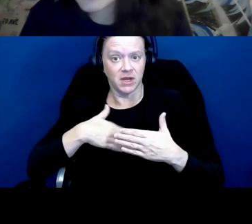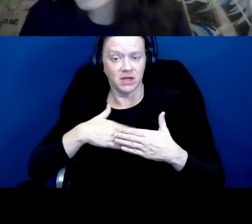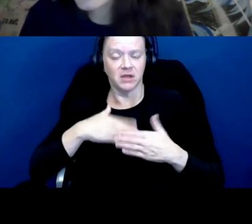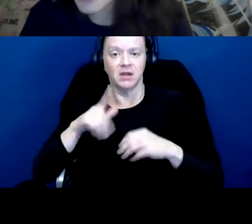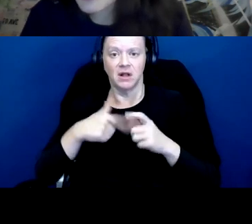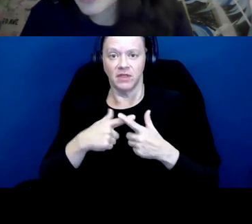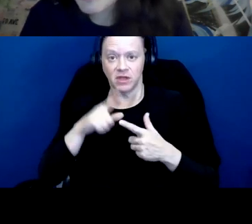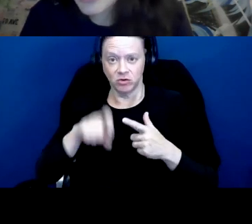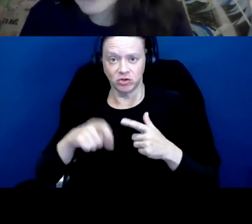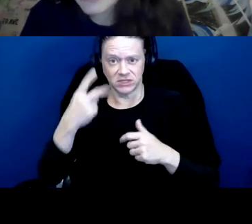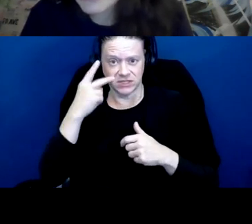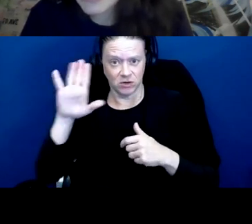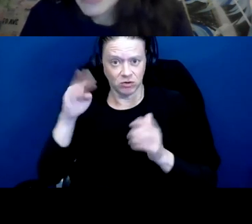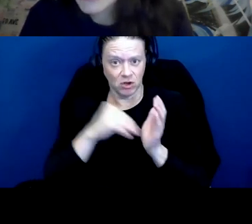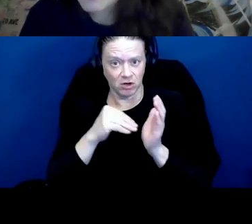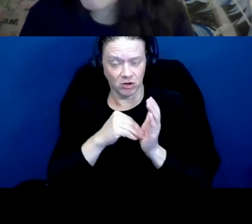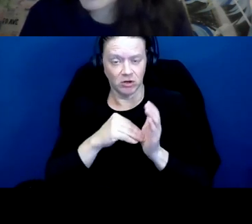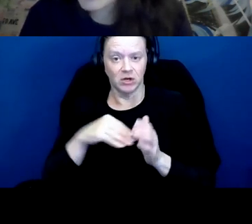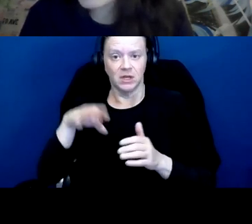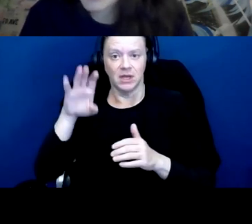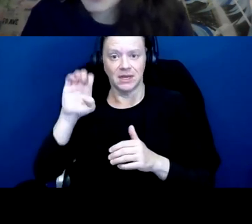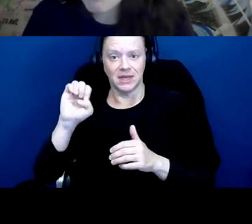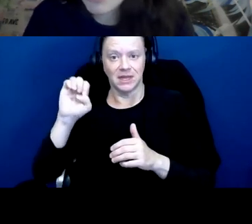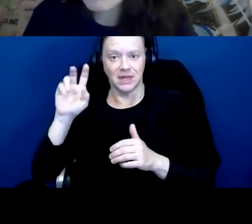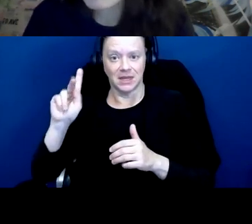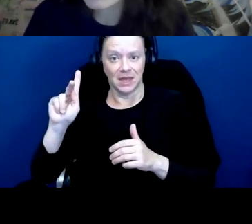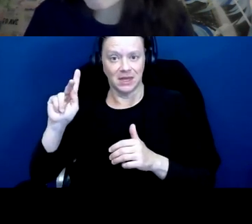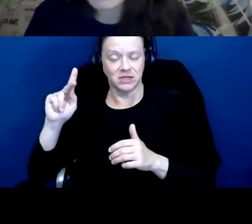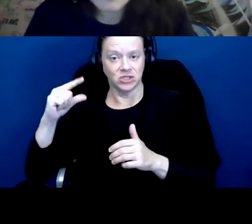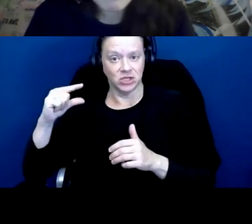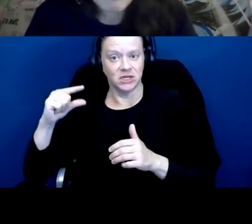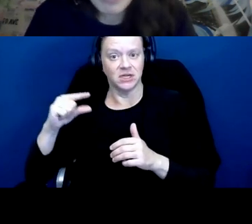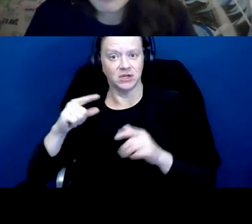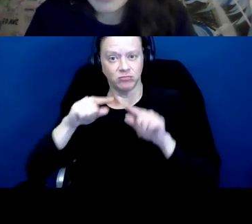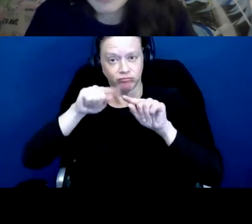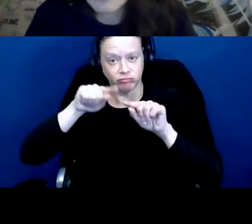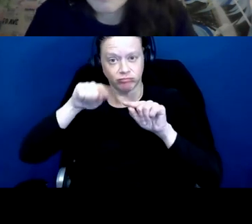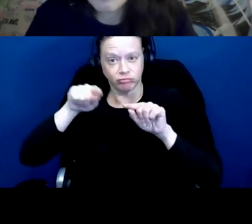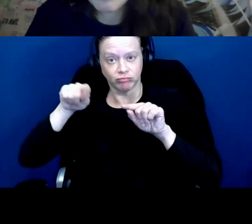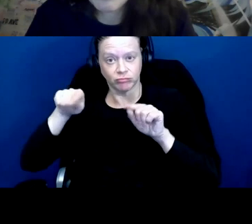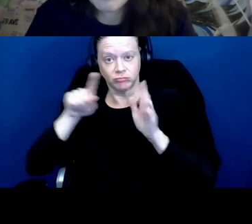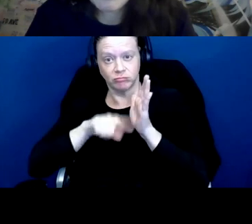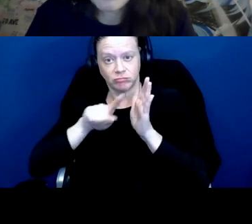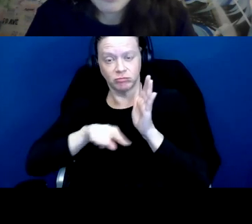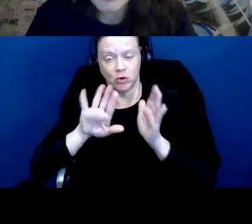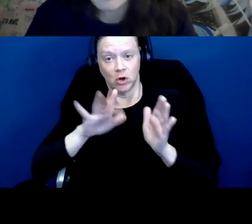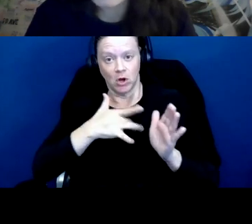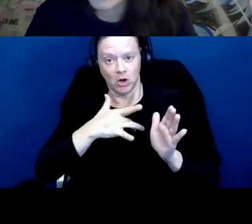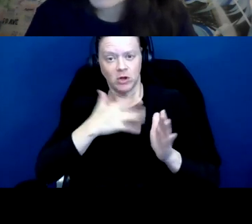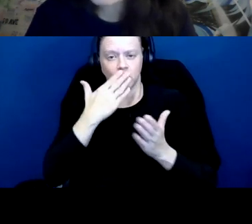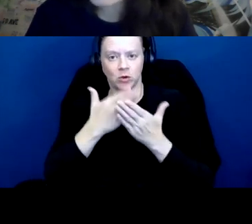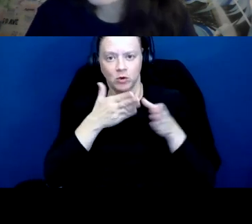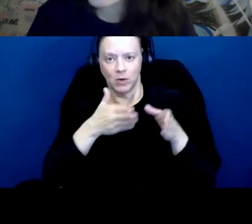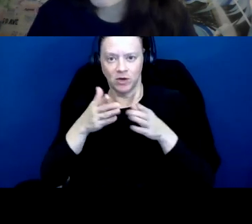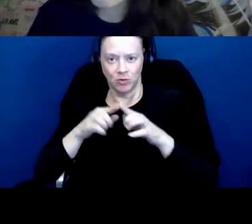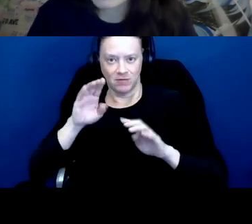An electrocardiogram or EKG can be a good starting point for evaluating for myocarditis. The